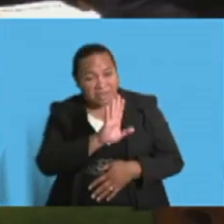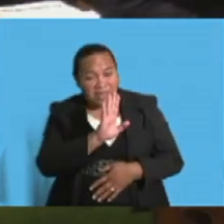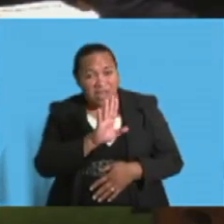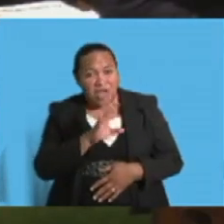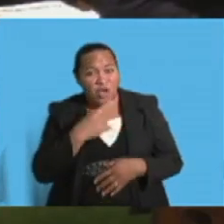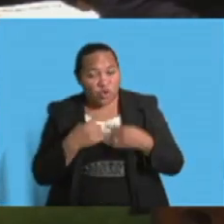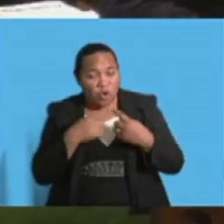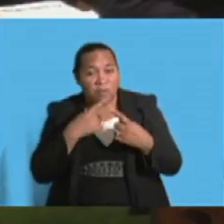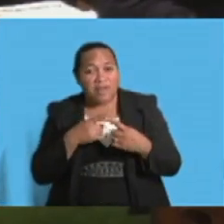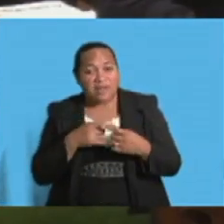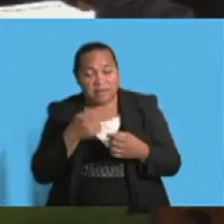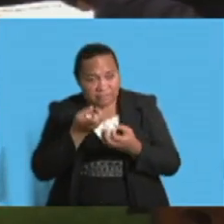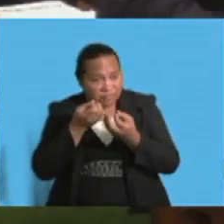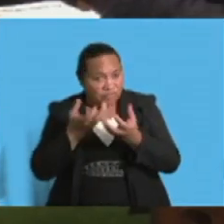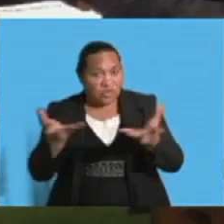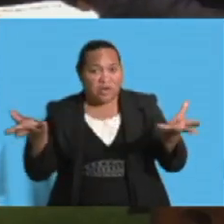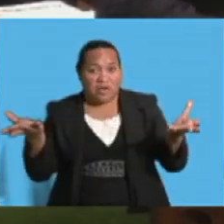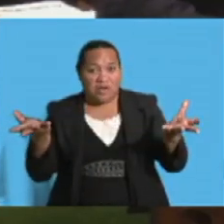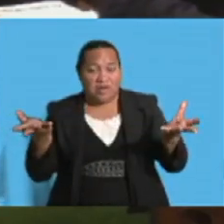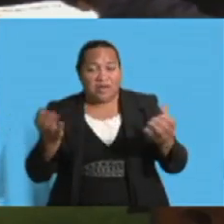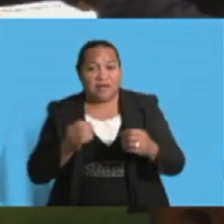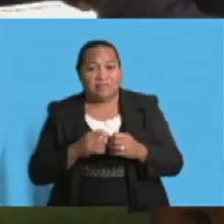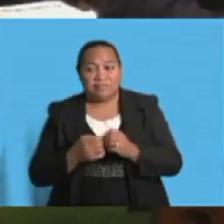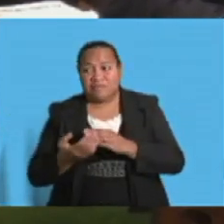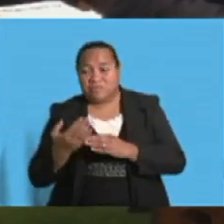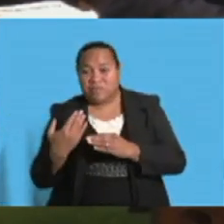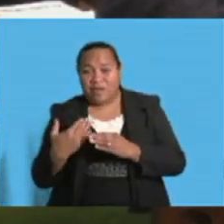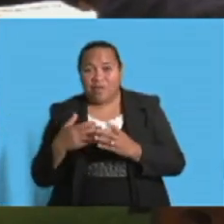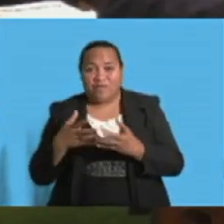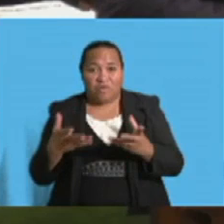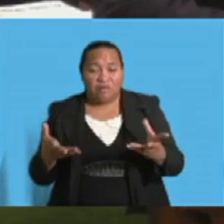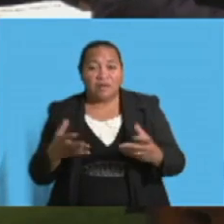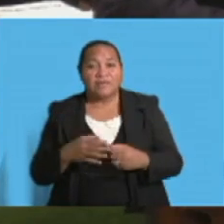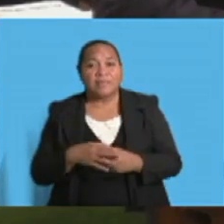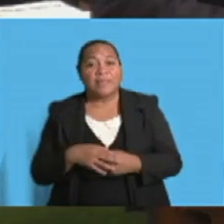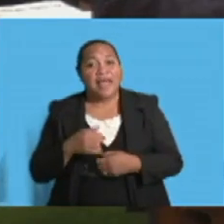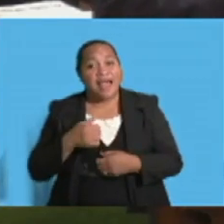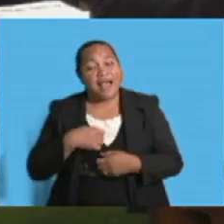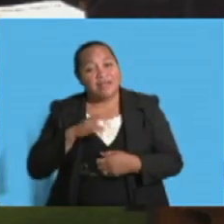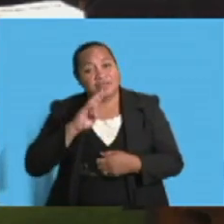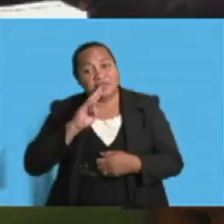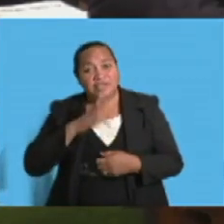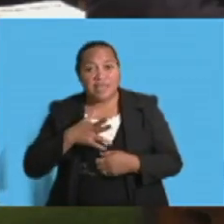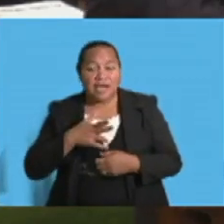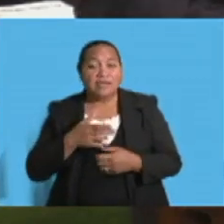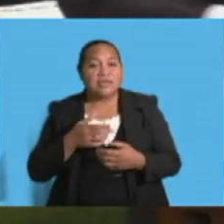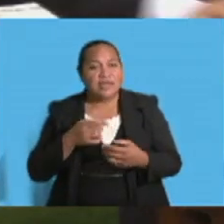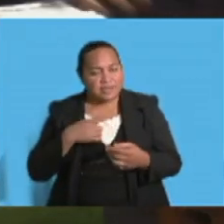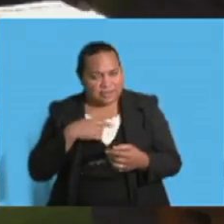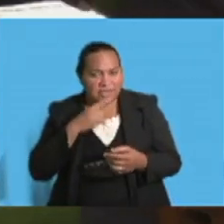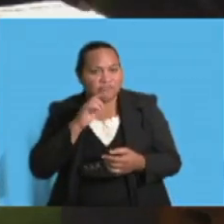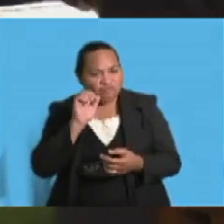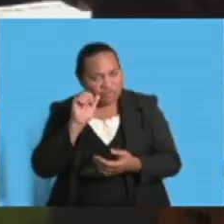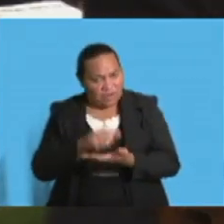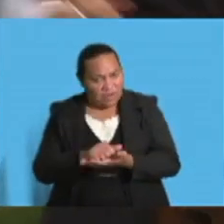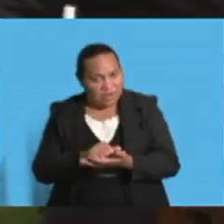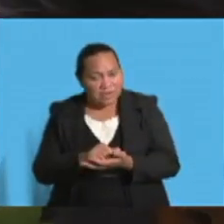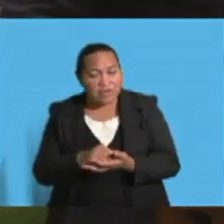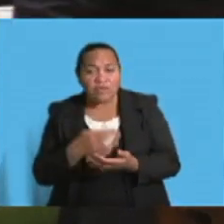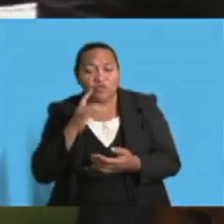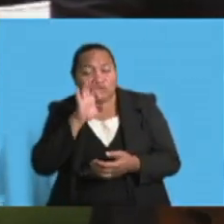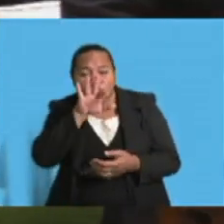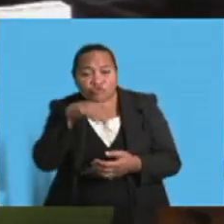Parliament. Madam Speaker, and I have said, and this is factually correct, the Hansard can be